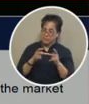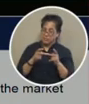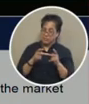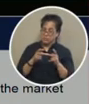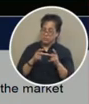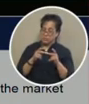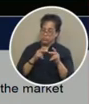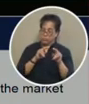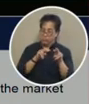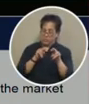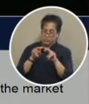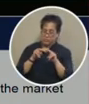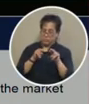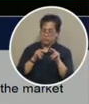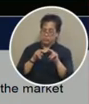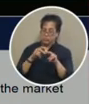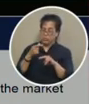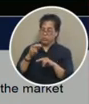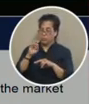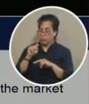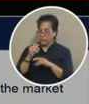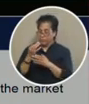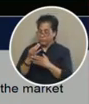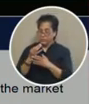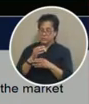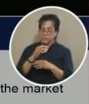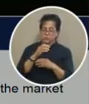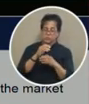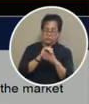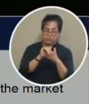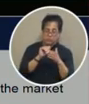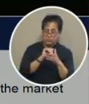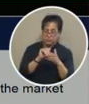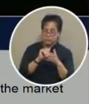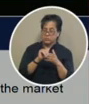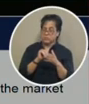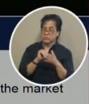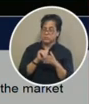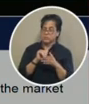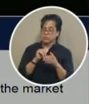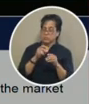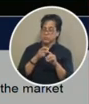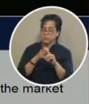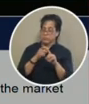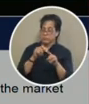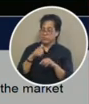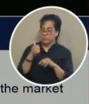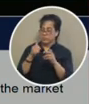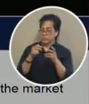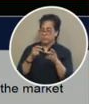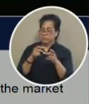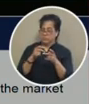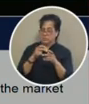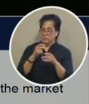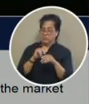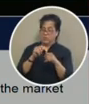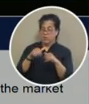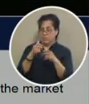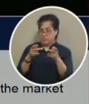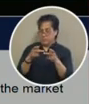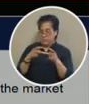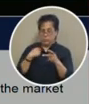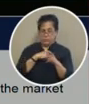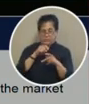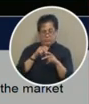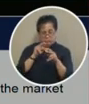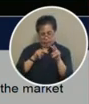order to monitor either grant funds or dollars we were getting from other institutions that we need to monitor closely and be able